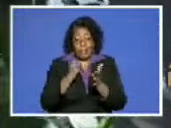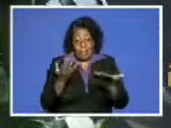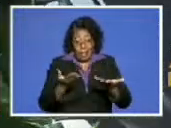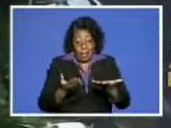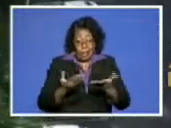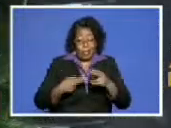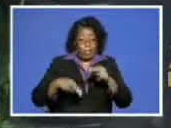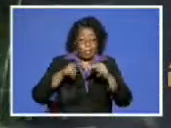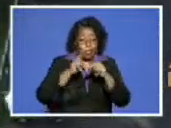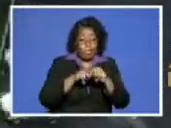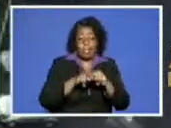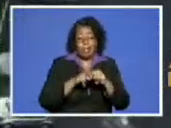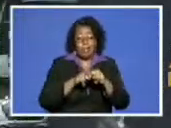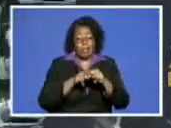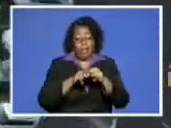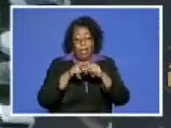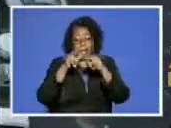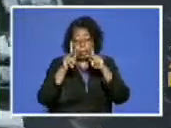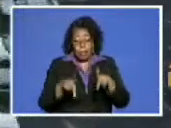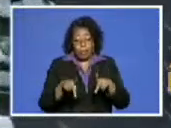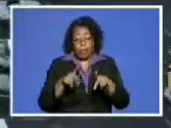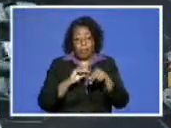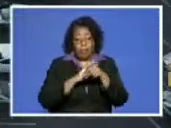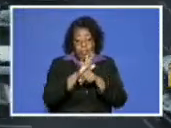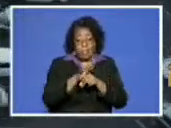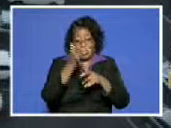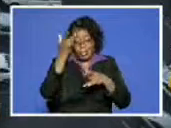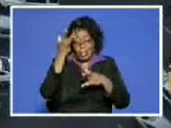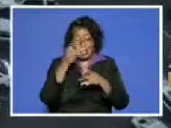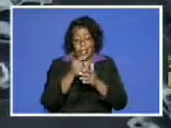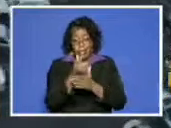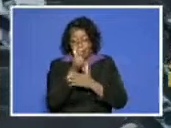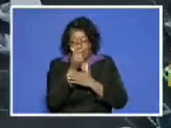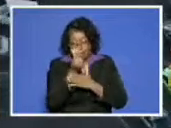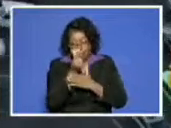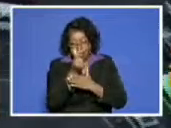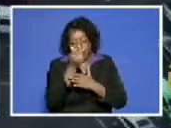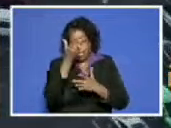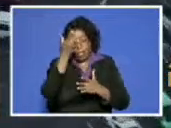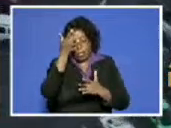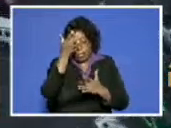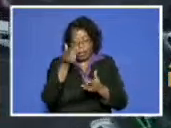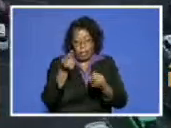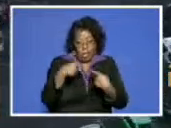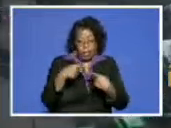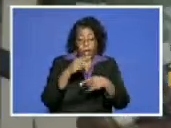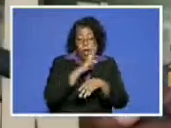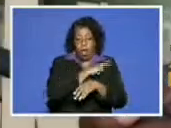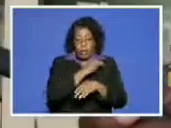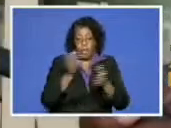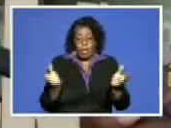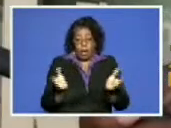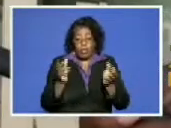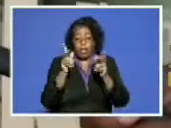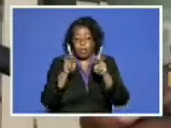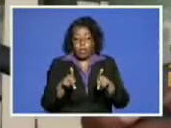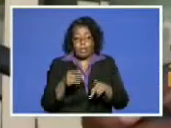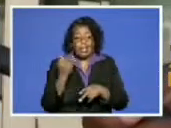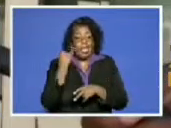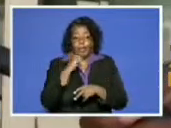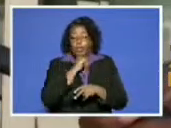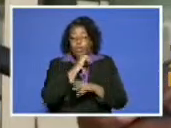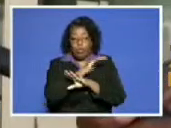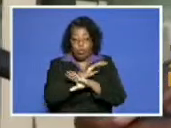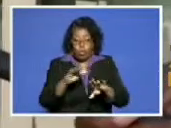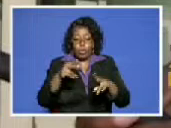increase in numbers of COVID patients and just even your acute patients coming to the hospital. And so we're encouraging persons, if you do